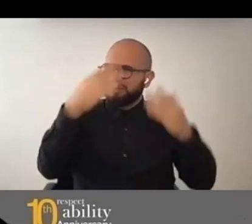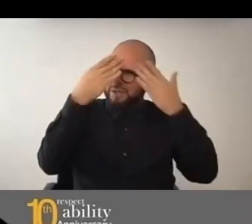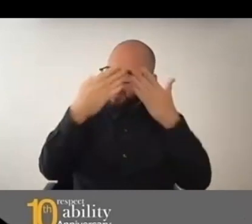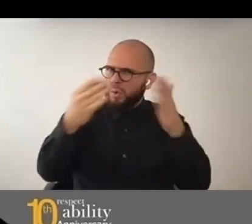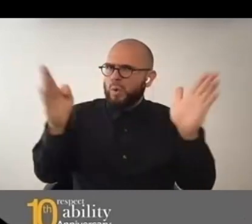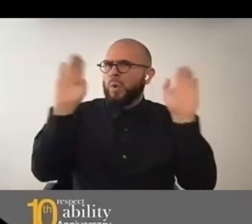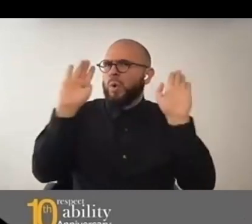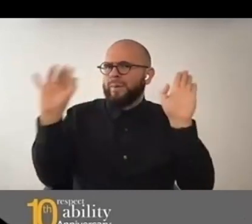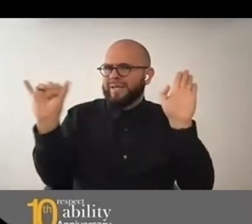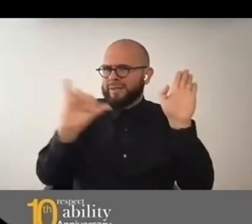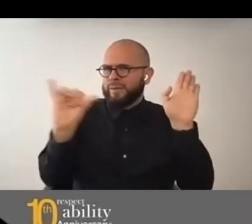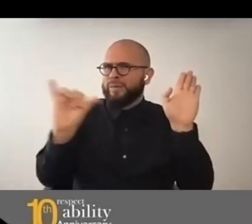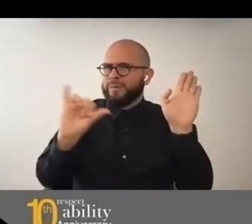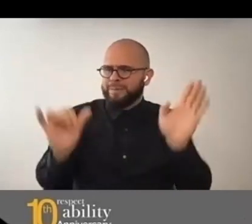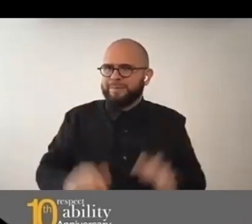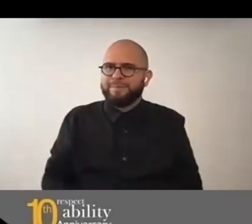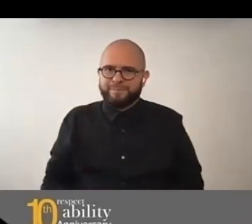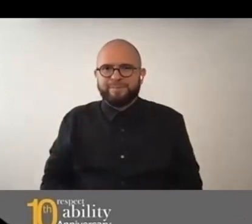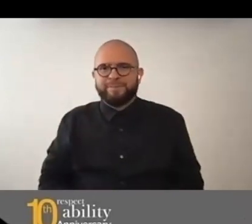and turn.